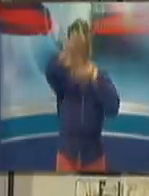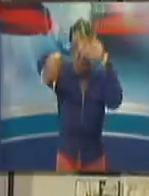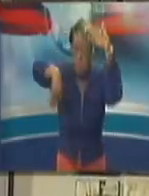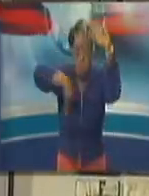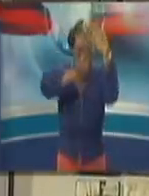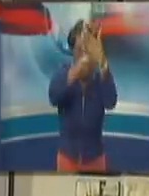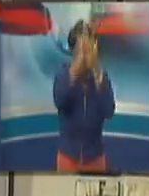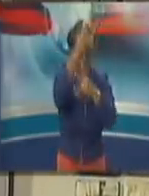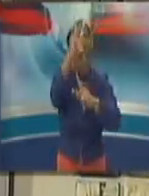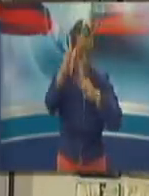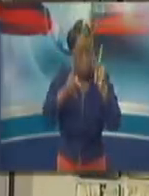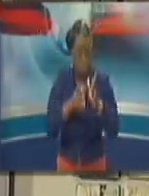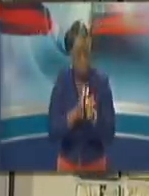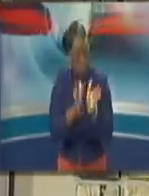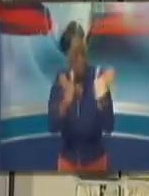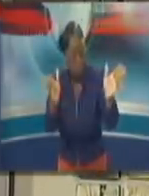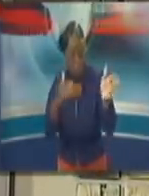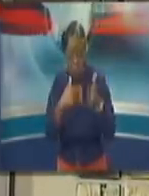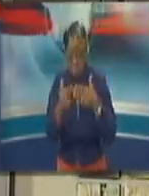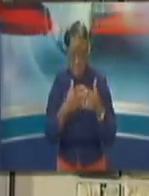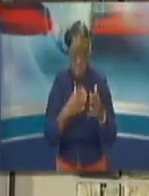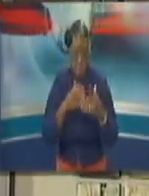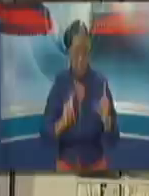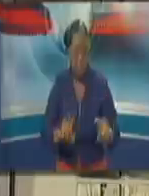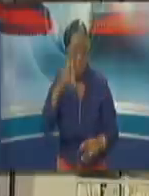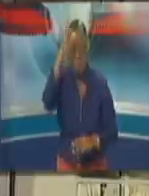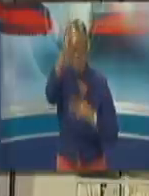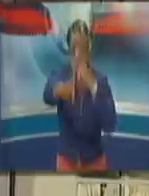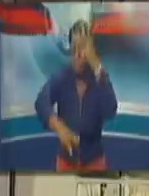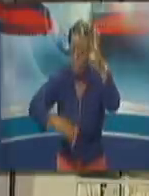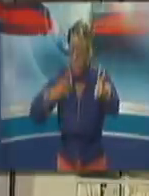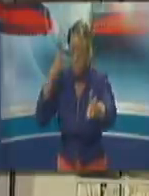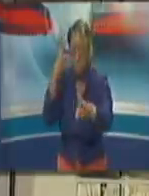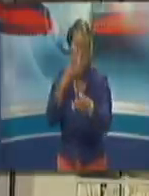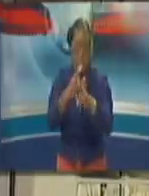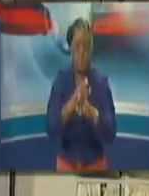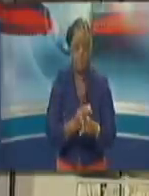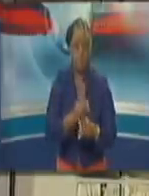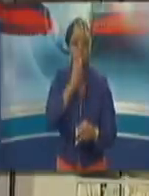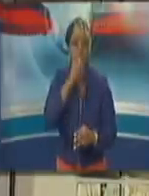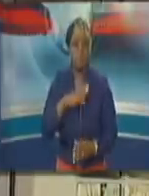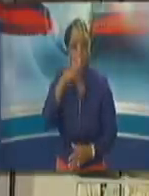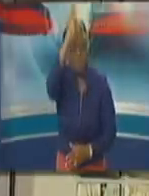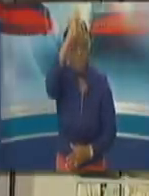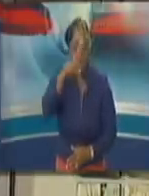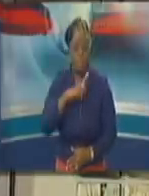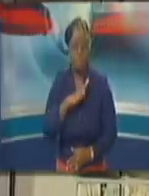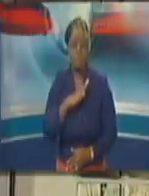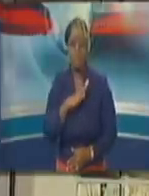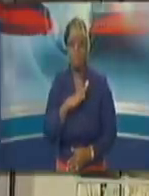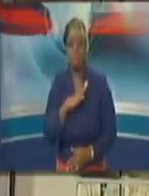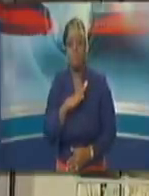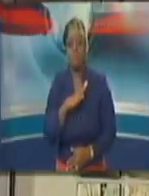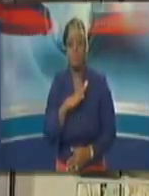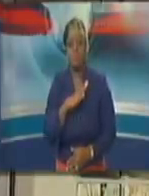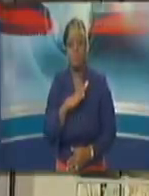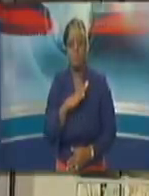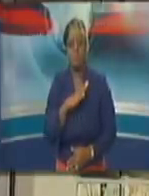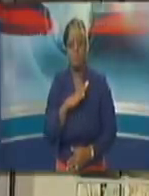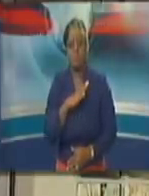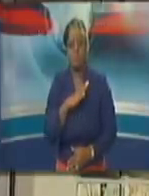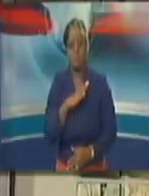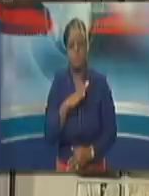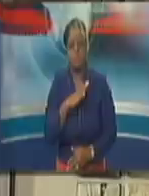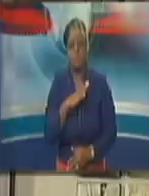public, wherever you are in Trinidad and Tobago and around the world. Ladies and gentlemen, we're going to have a slight break